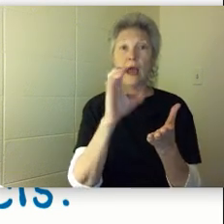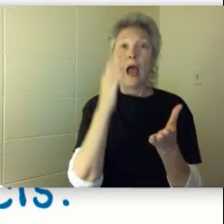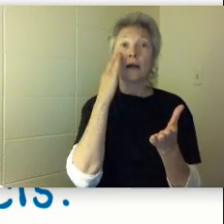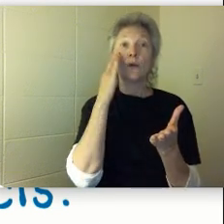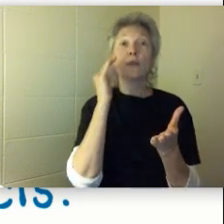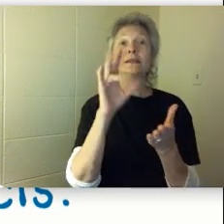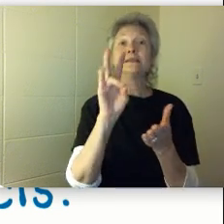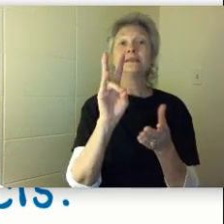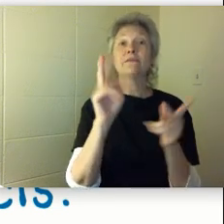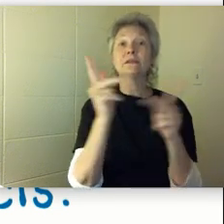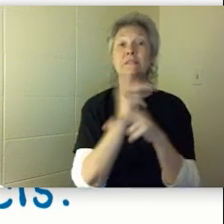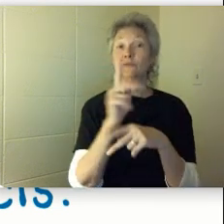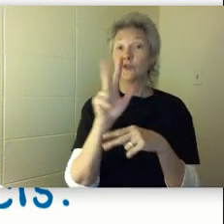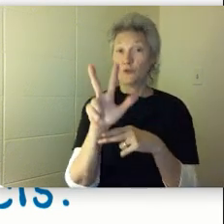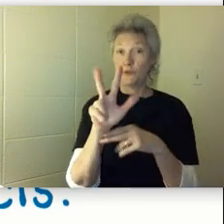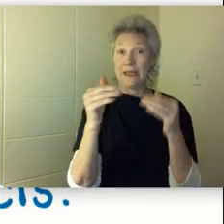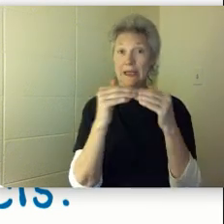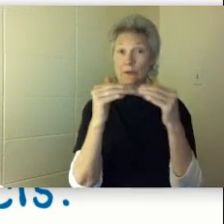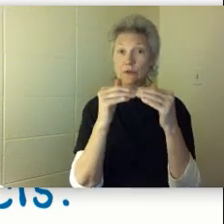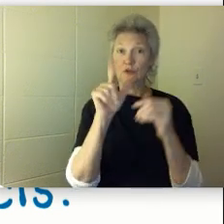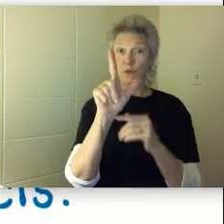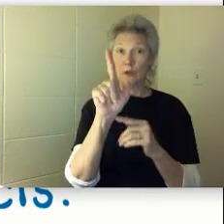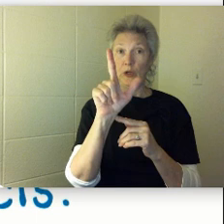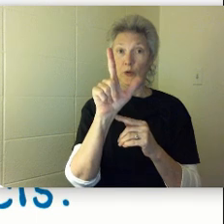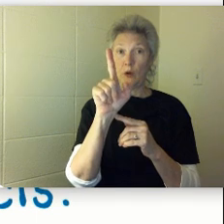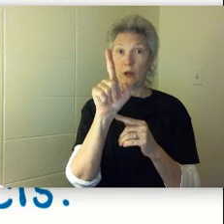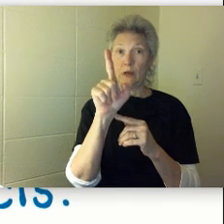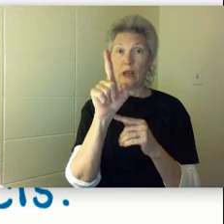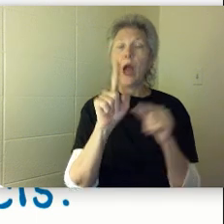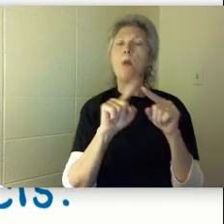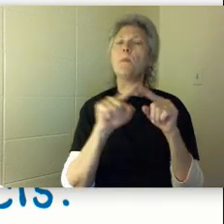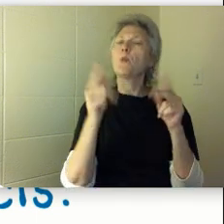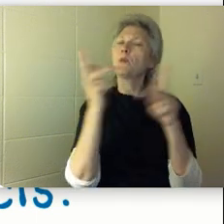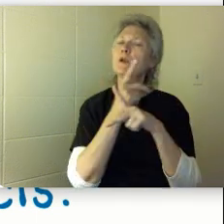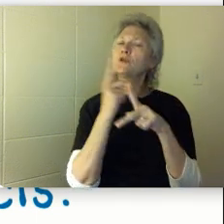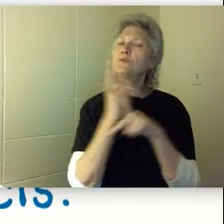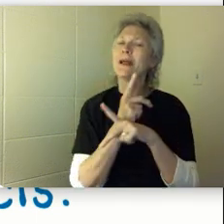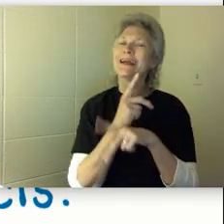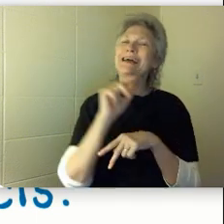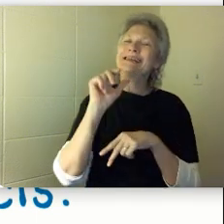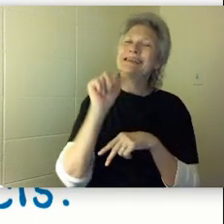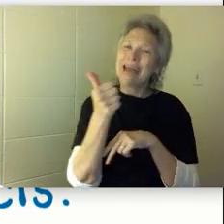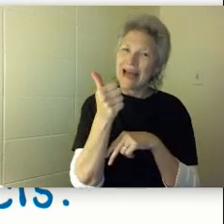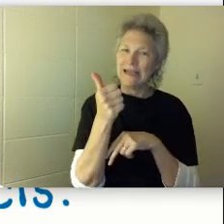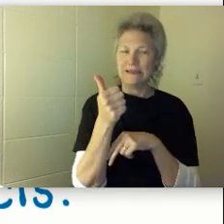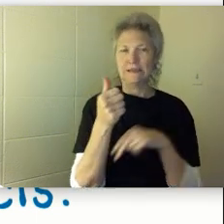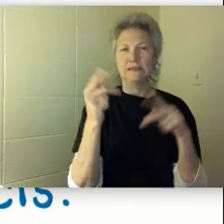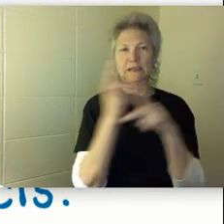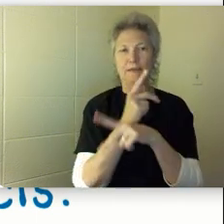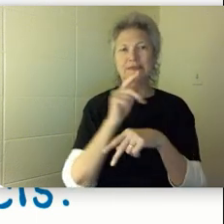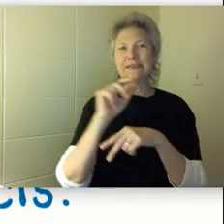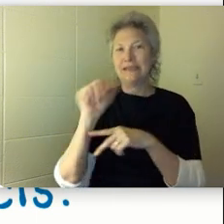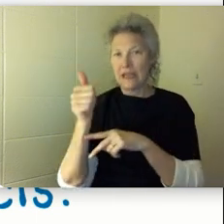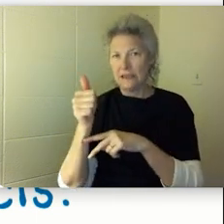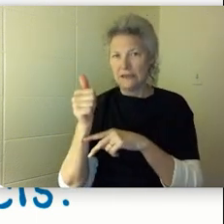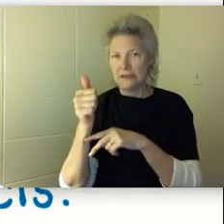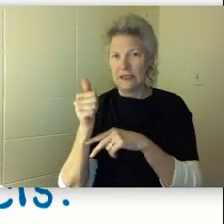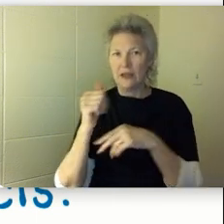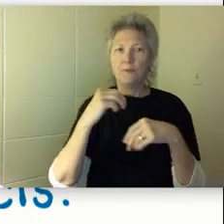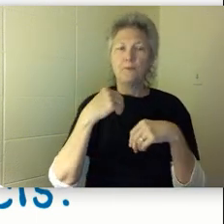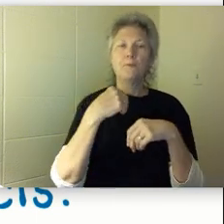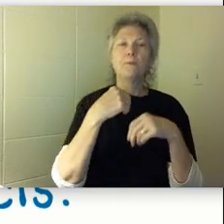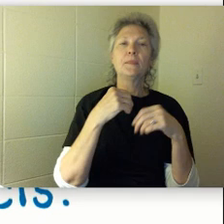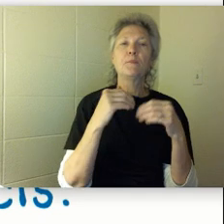know that 7 times 3 is 21, but we're multiplying tens times tens, which makes the